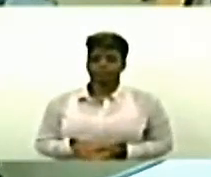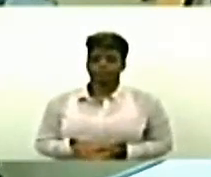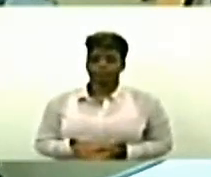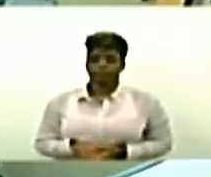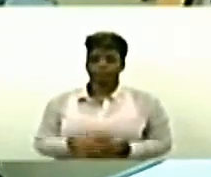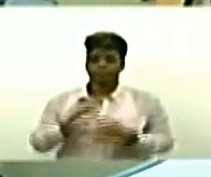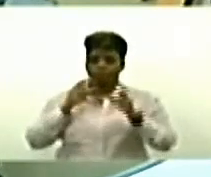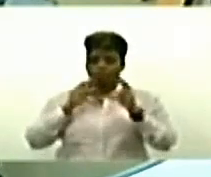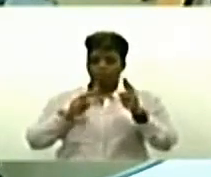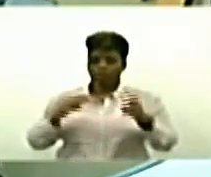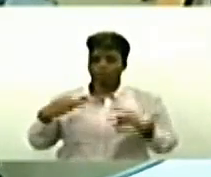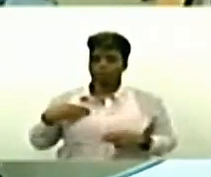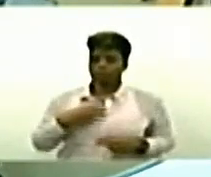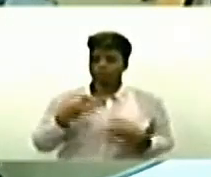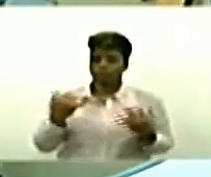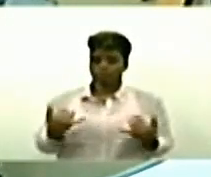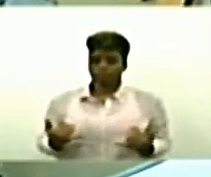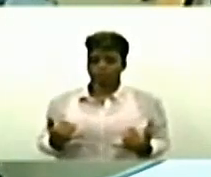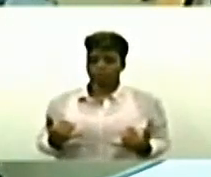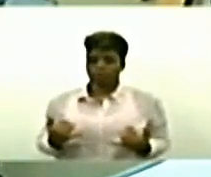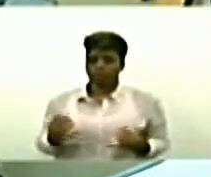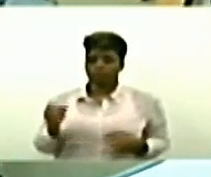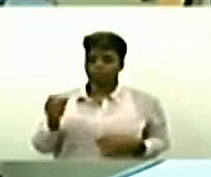Honourable members, the House now resumes.